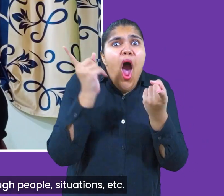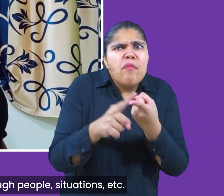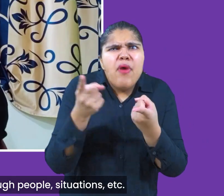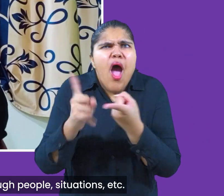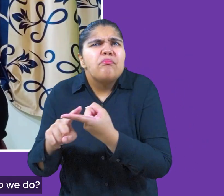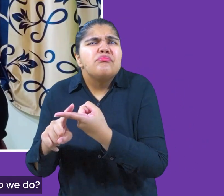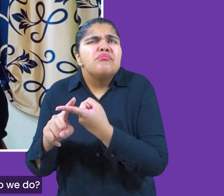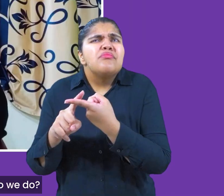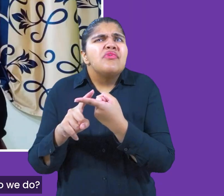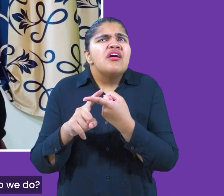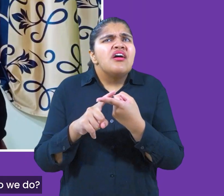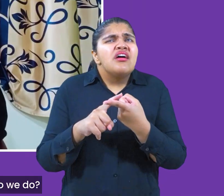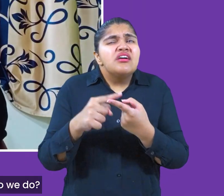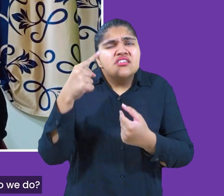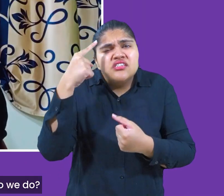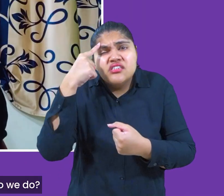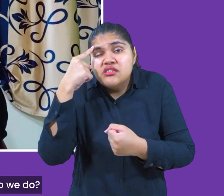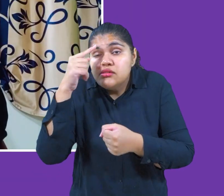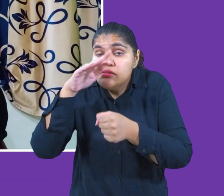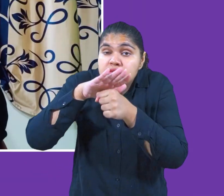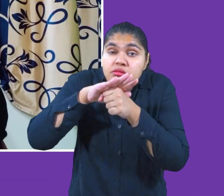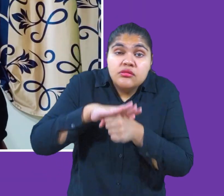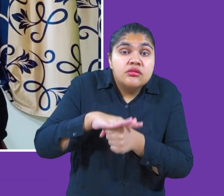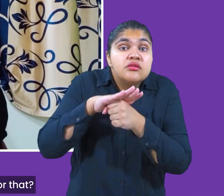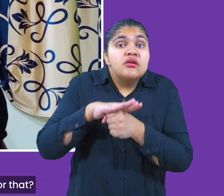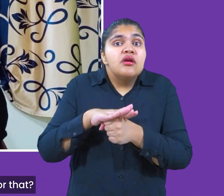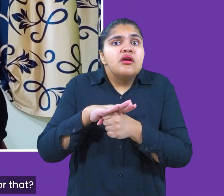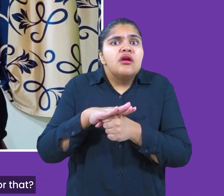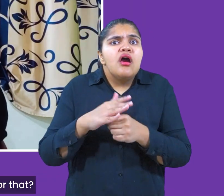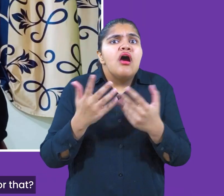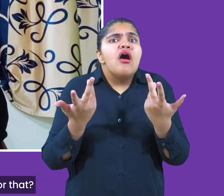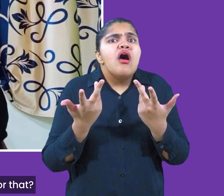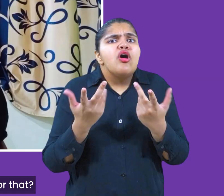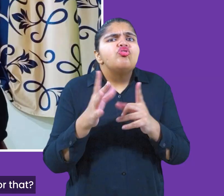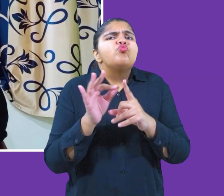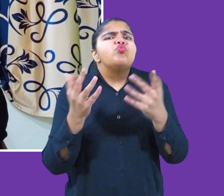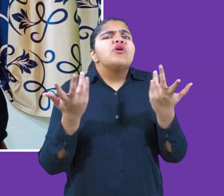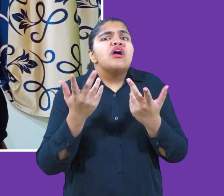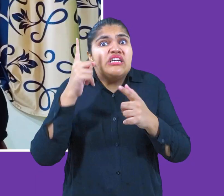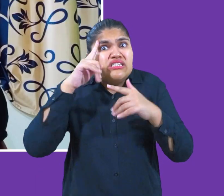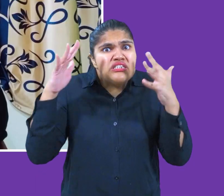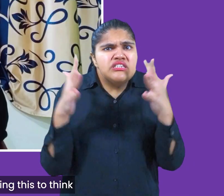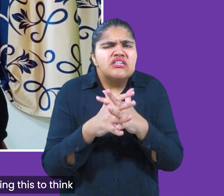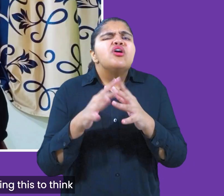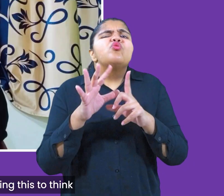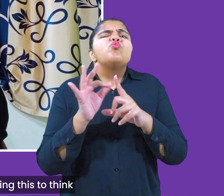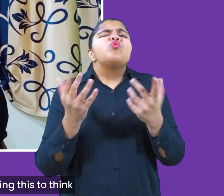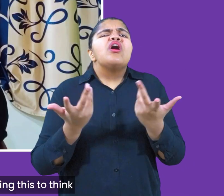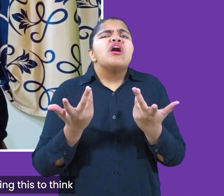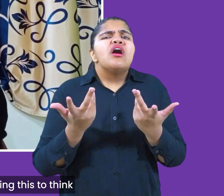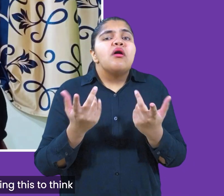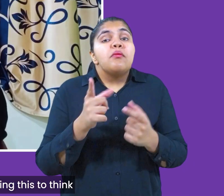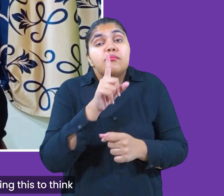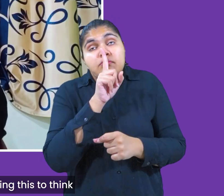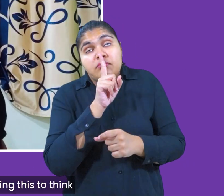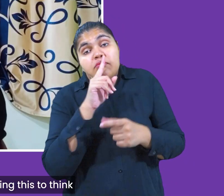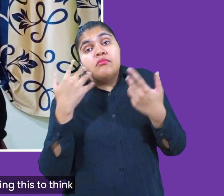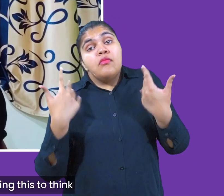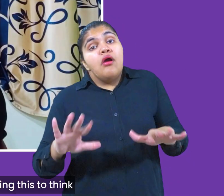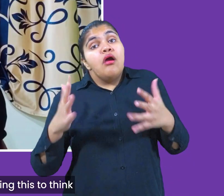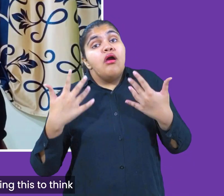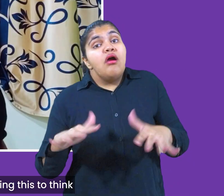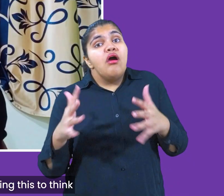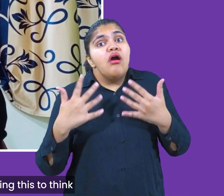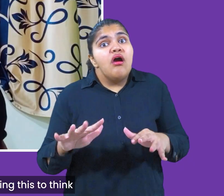etc. In such cases, what do we do? Do we do anything for that? Like I want